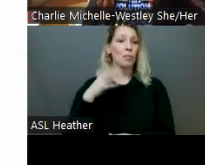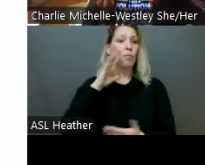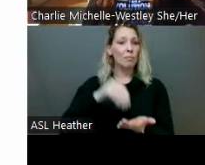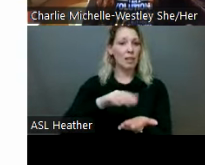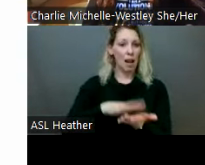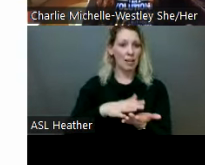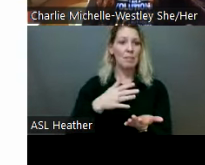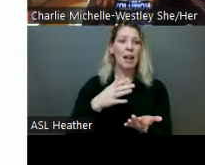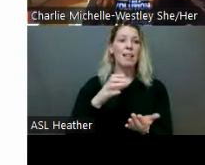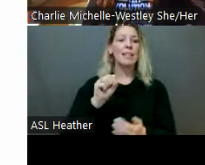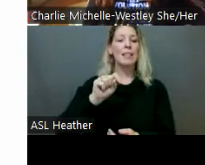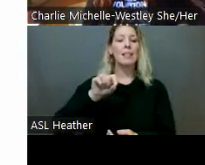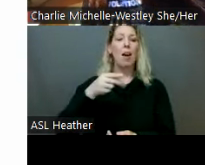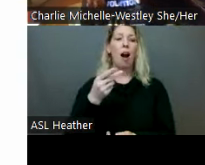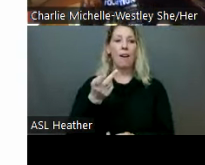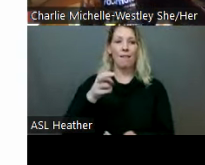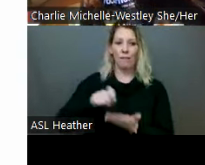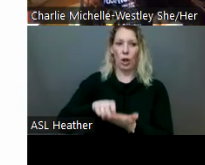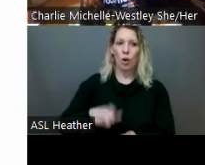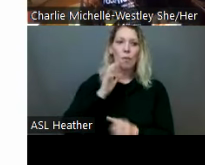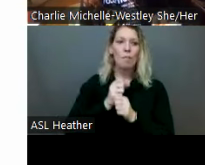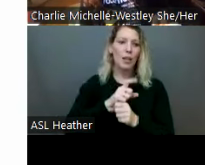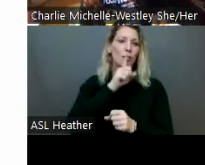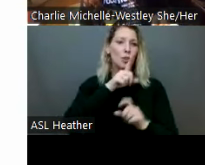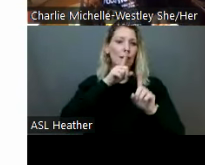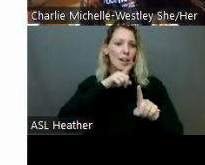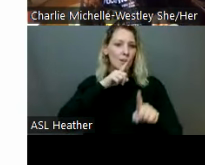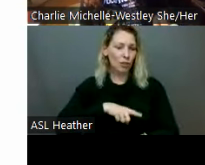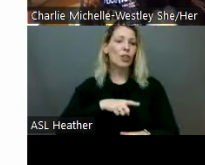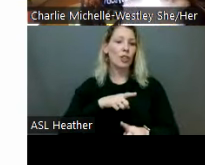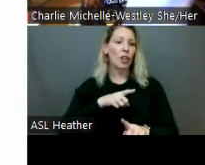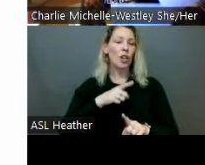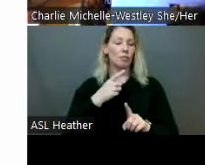and a stenographer will be enlisted to ensure the interviewee's answers are captured accurately.